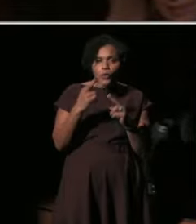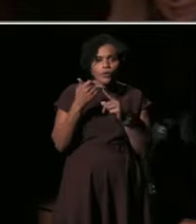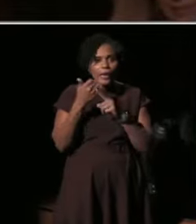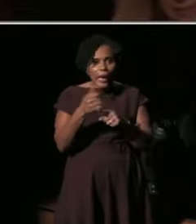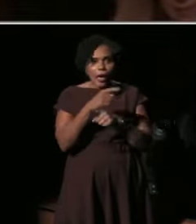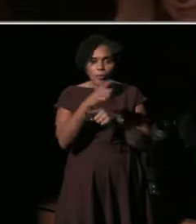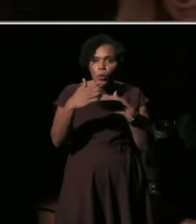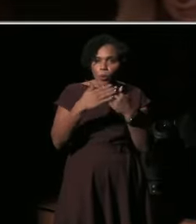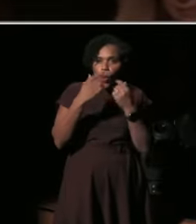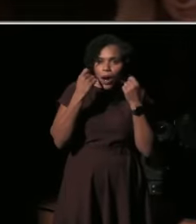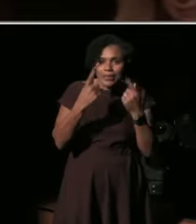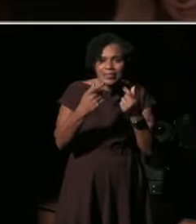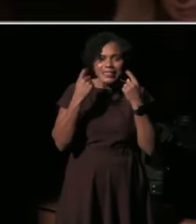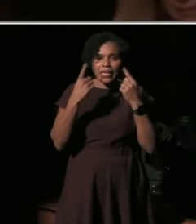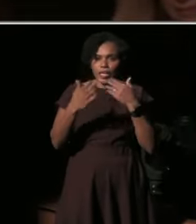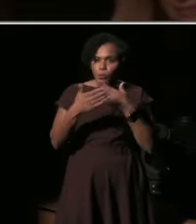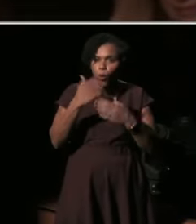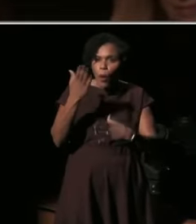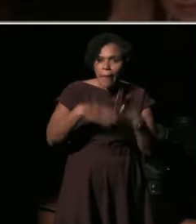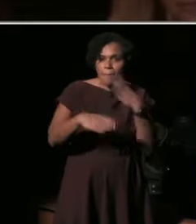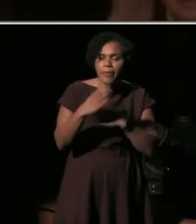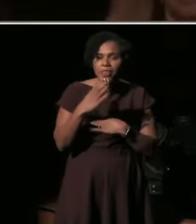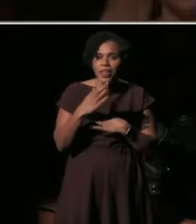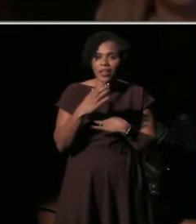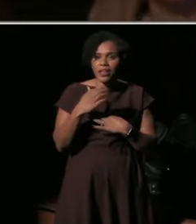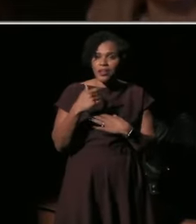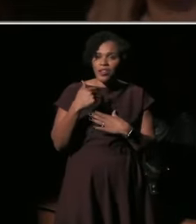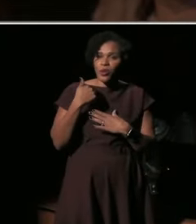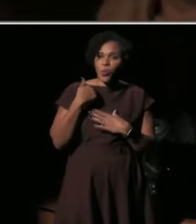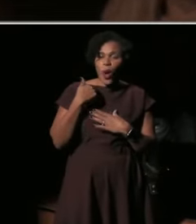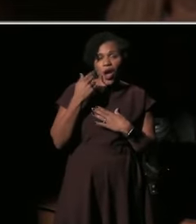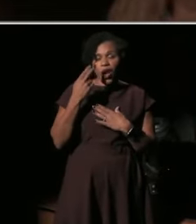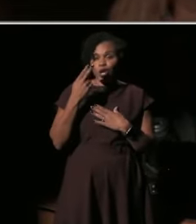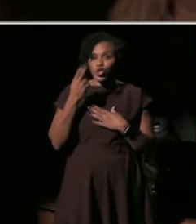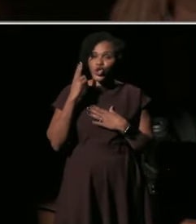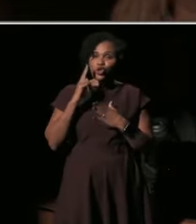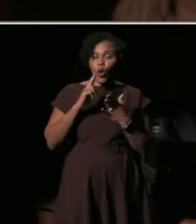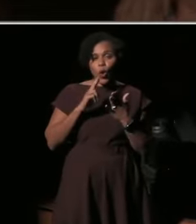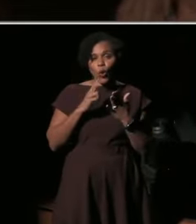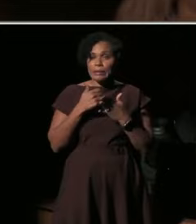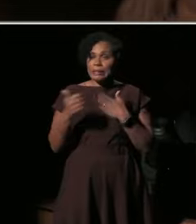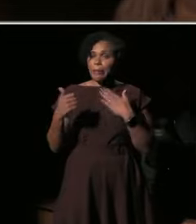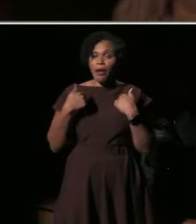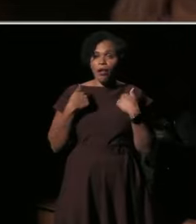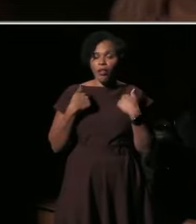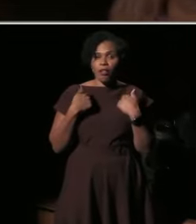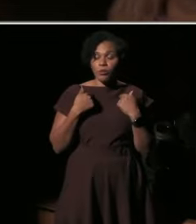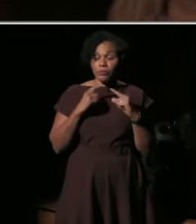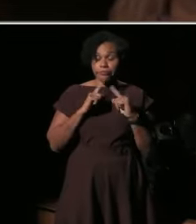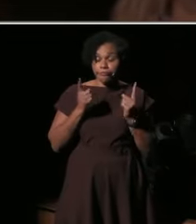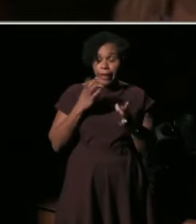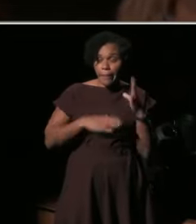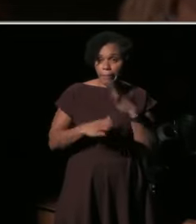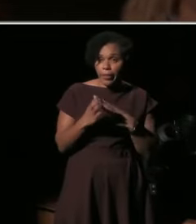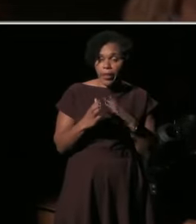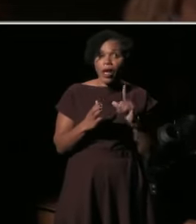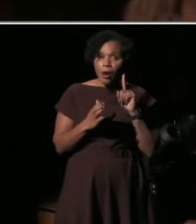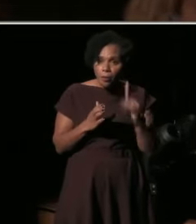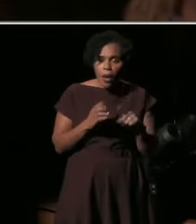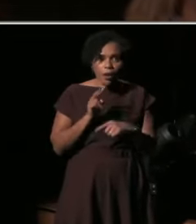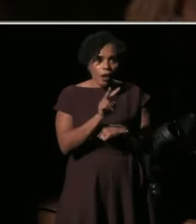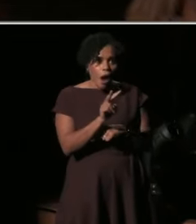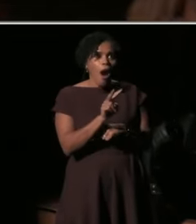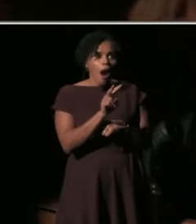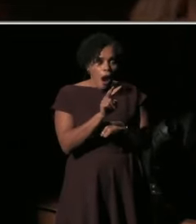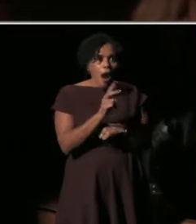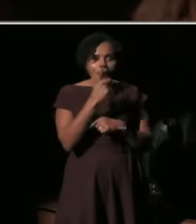empathy, and we lack empathy. Neurotypical people don't have enough empathy for these people, and that understanding will help make their